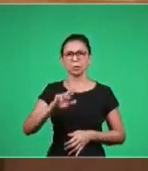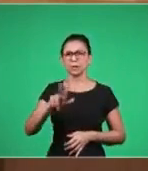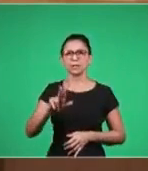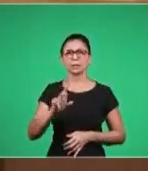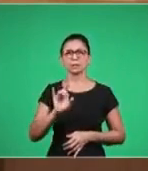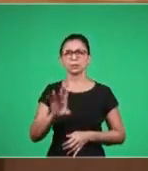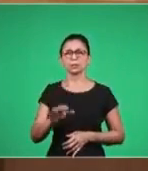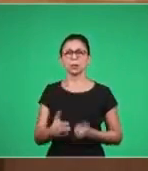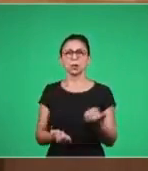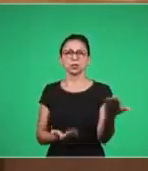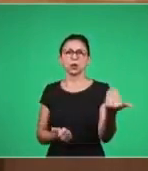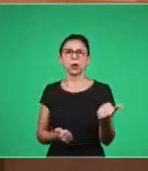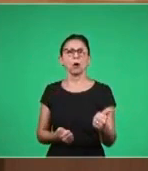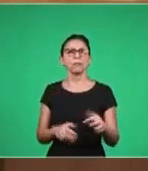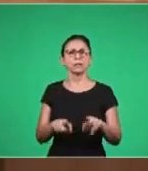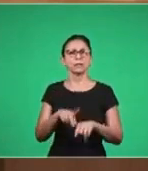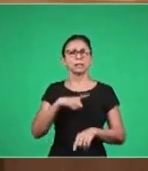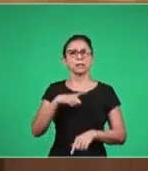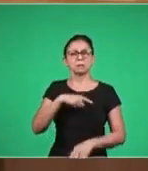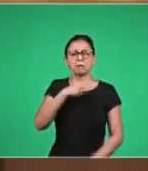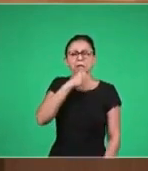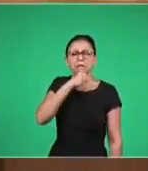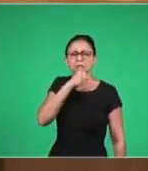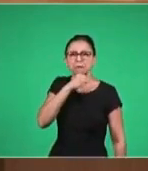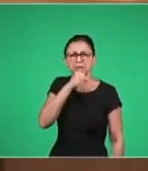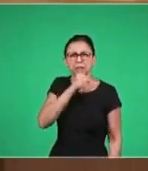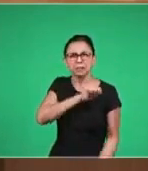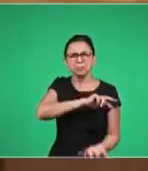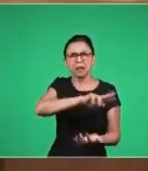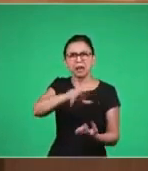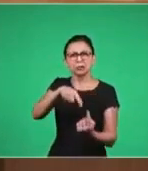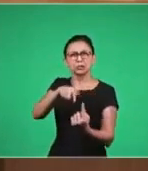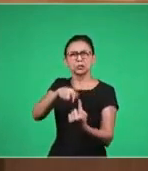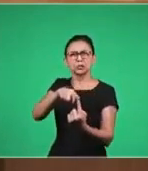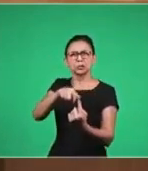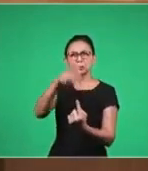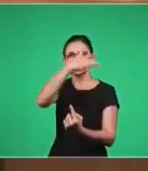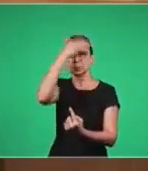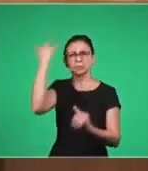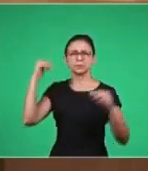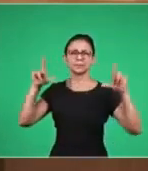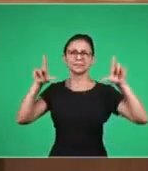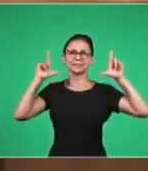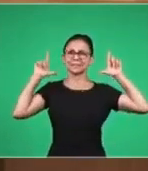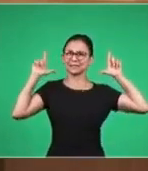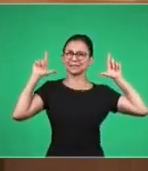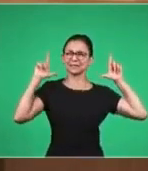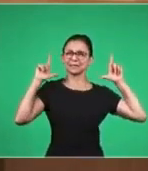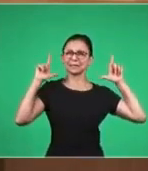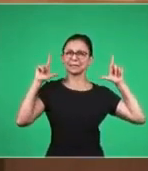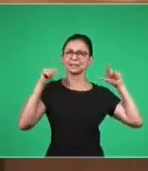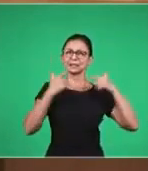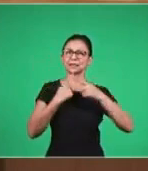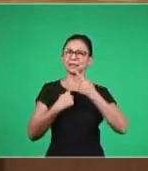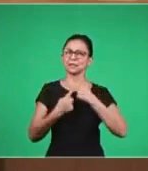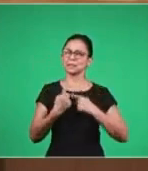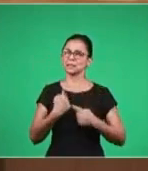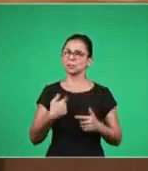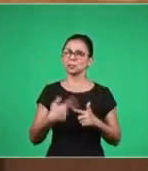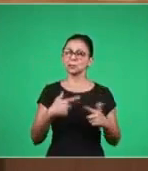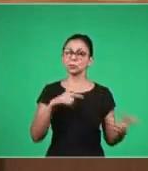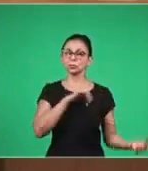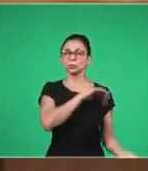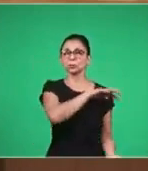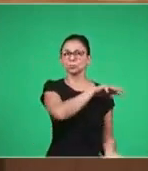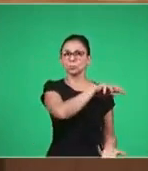it's not only the youth that are doing this, or the youth that could potentially do this, but it's also all the other people in the church, older people